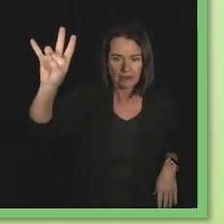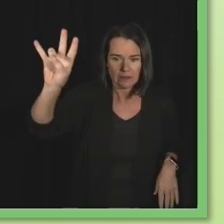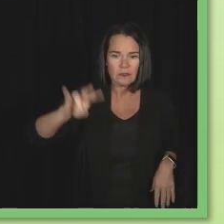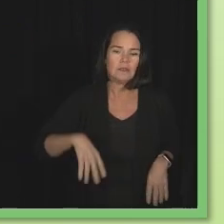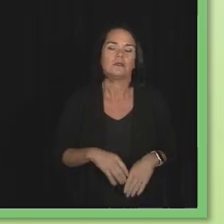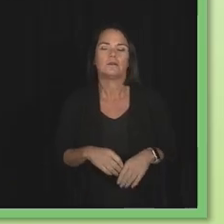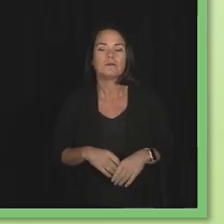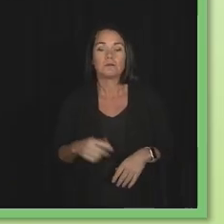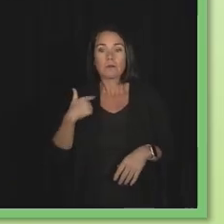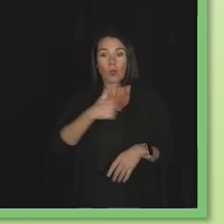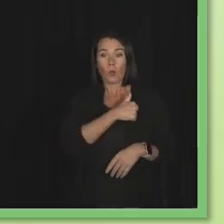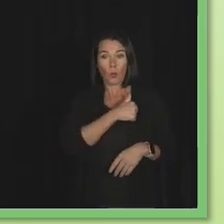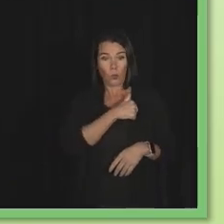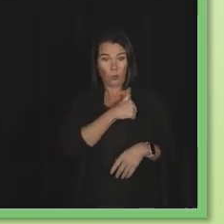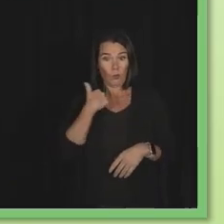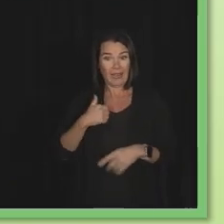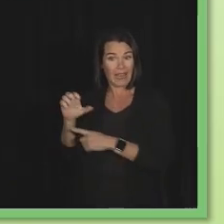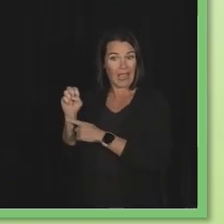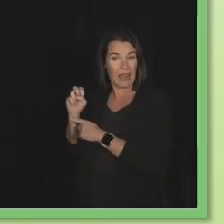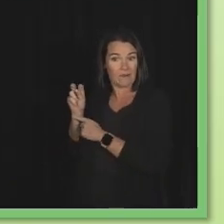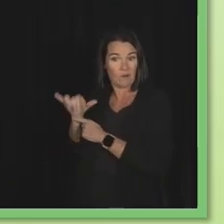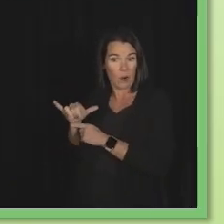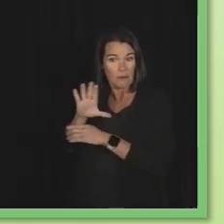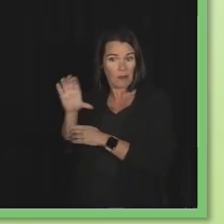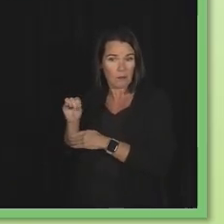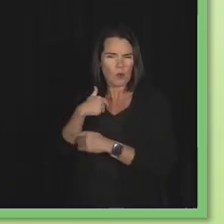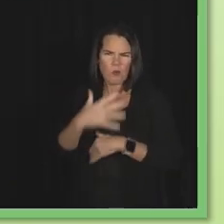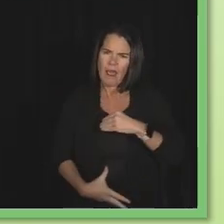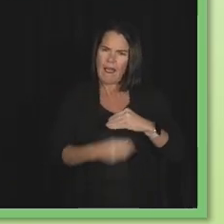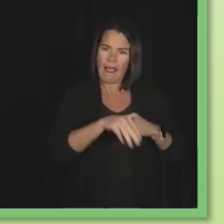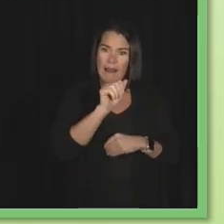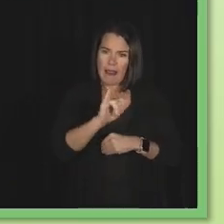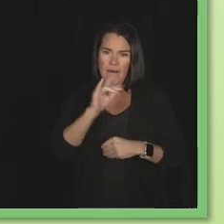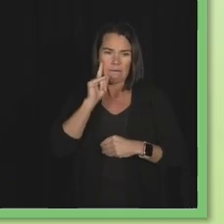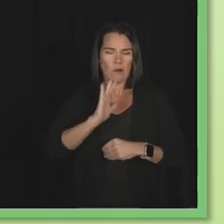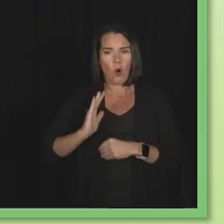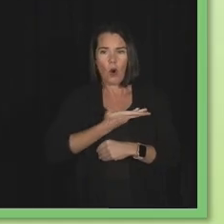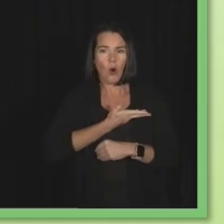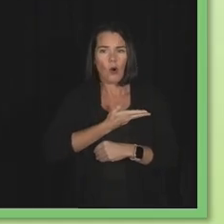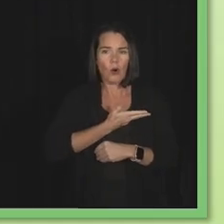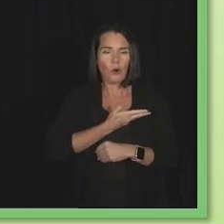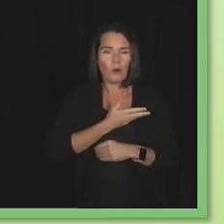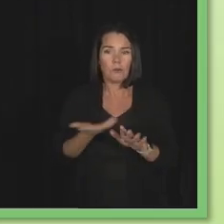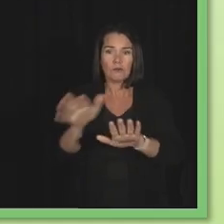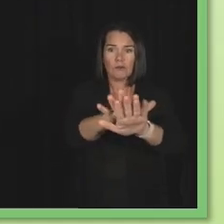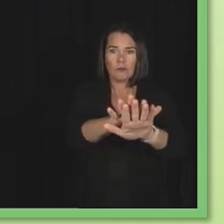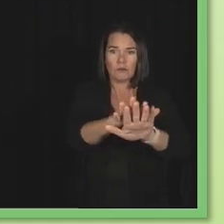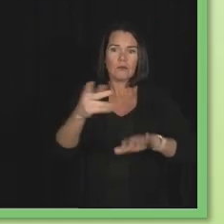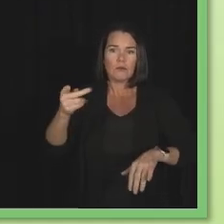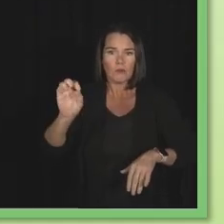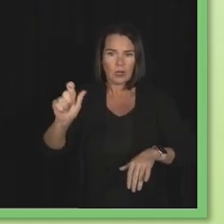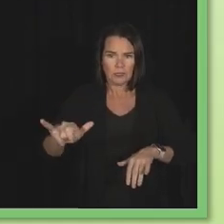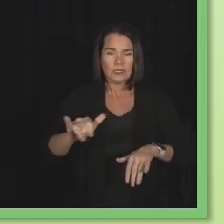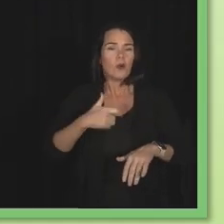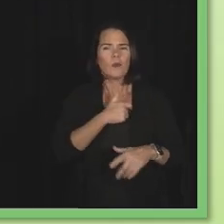We, as Envoy company, when we wanted to add the functionality of AI to the proxy, we, of course, tried